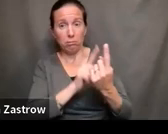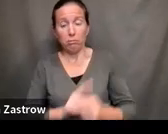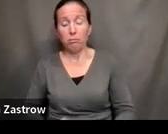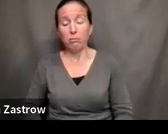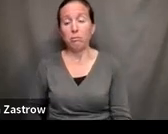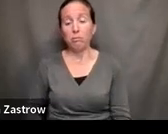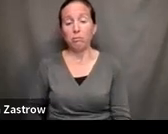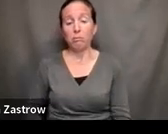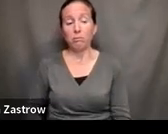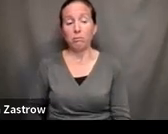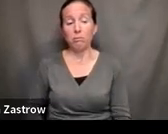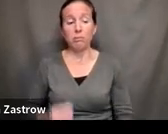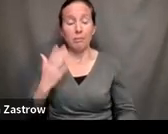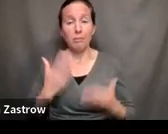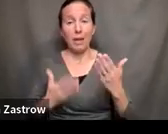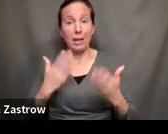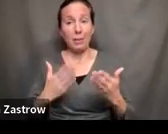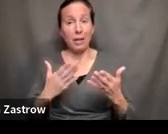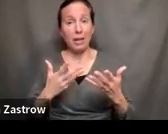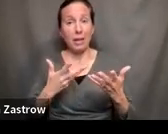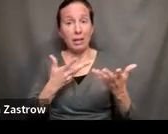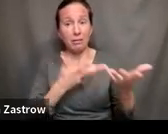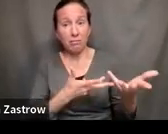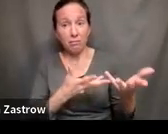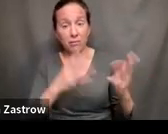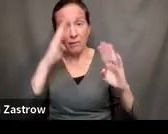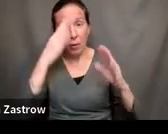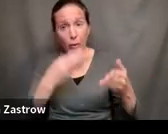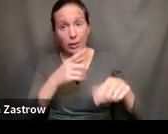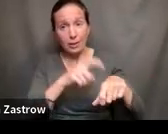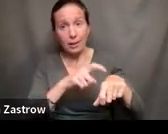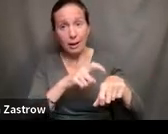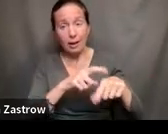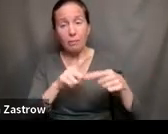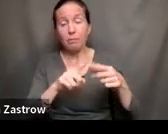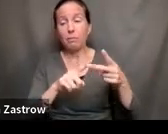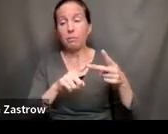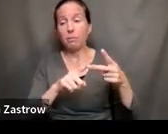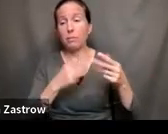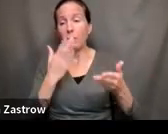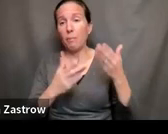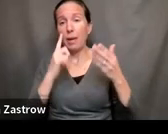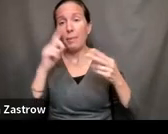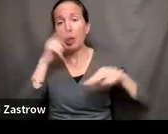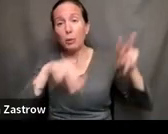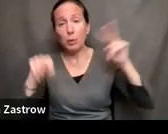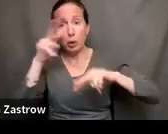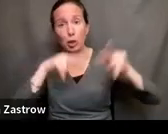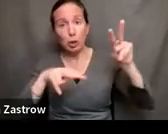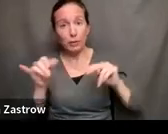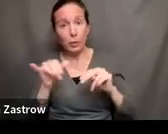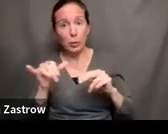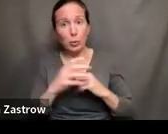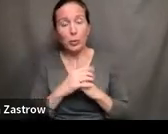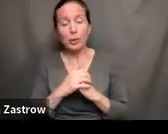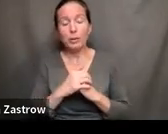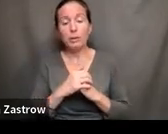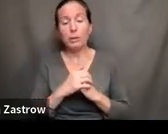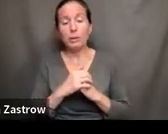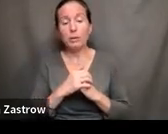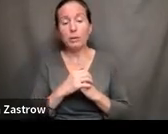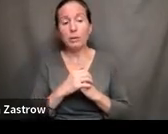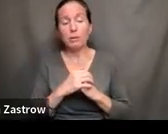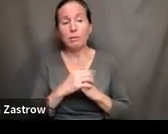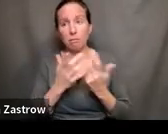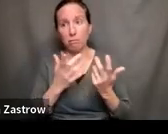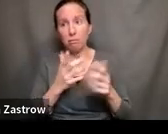you might want to spend some time with them. You might want to spend some time observing the student with the ed tech. You might want to spend some time actually